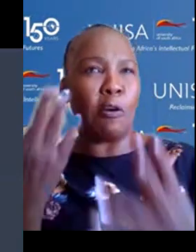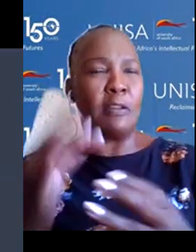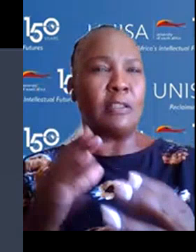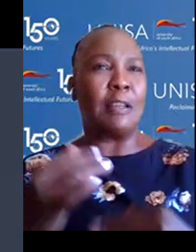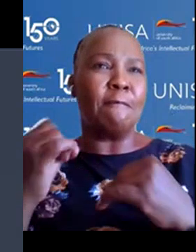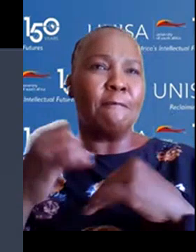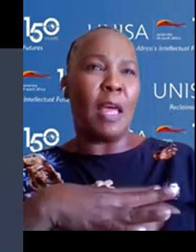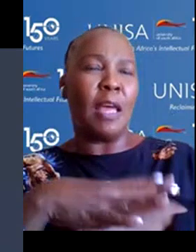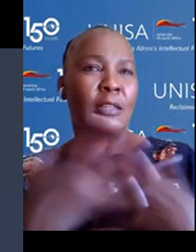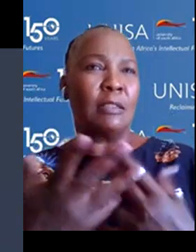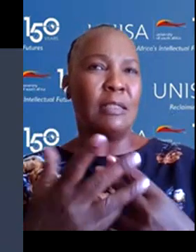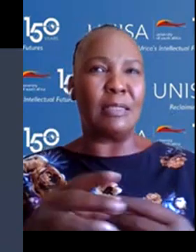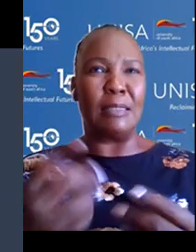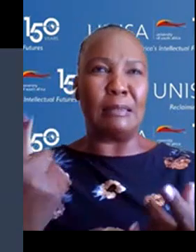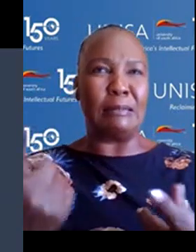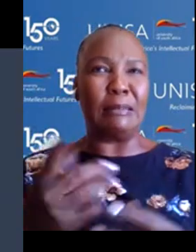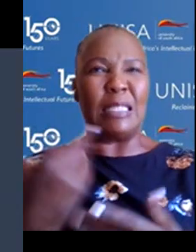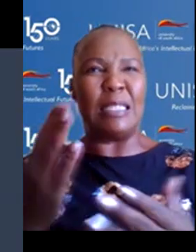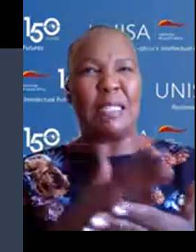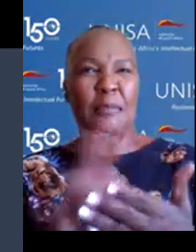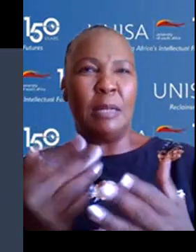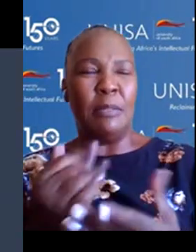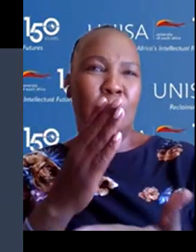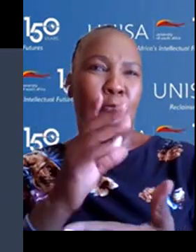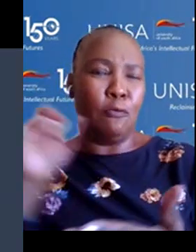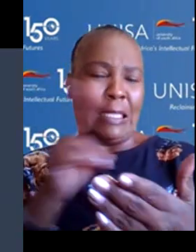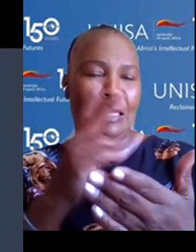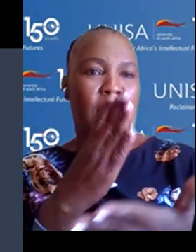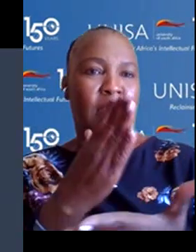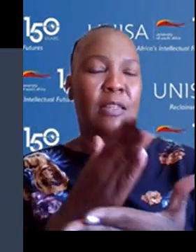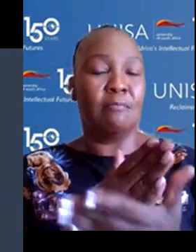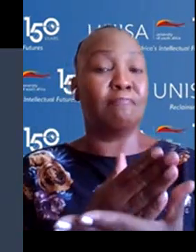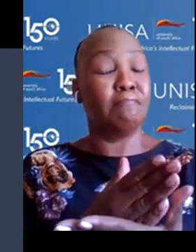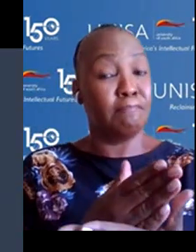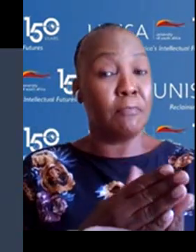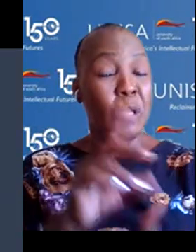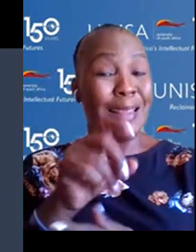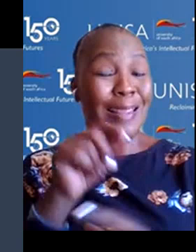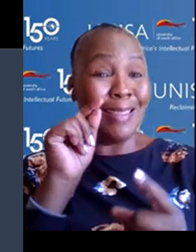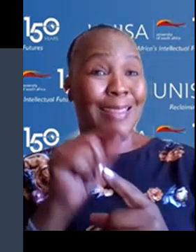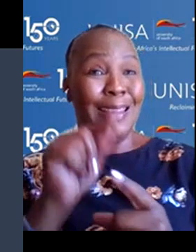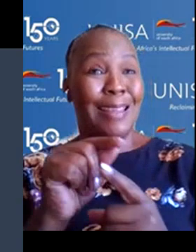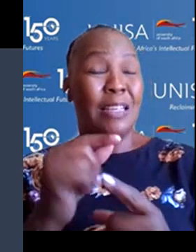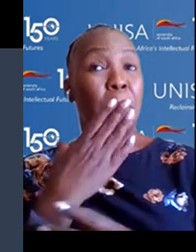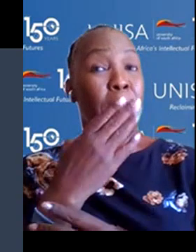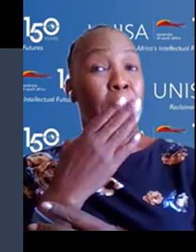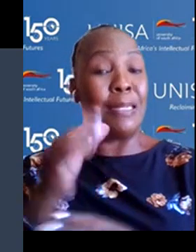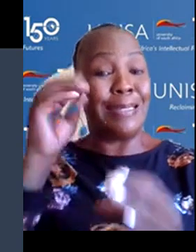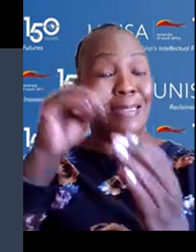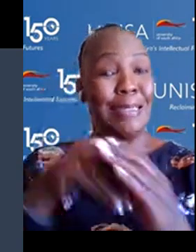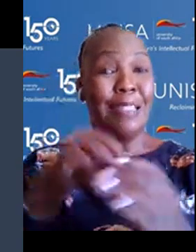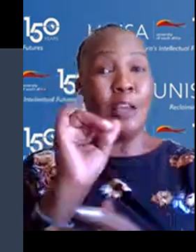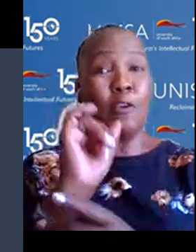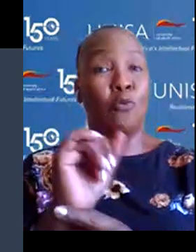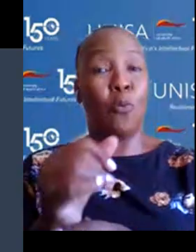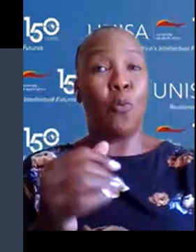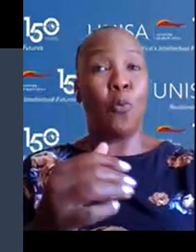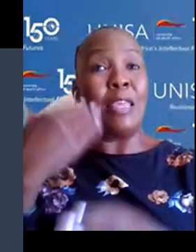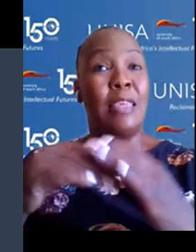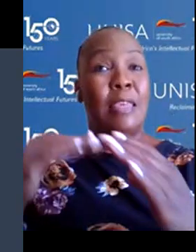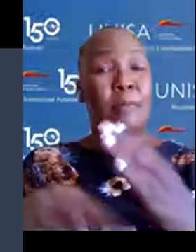they come up with very realistic sounding scenarios. But when you click on that link, it says to you, please enter your email address and